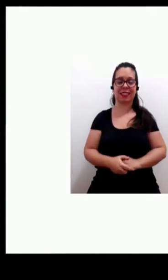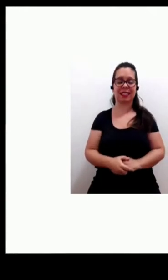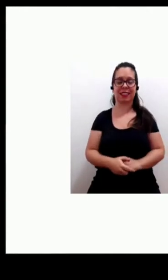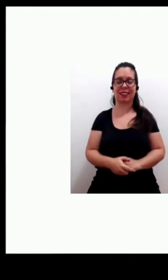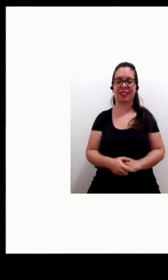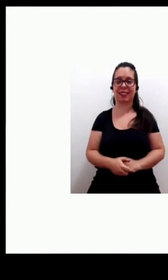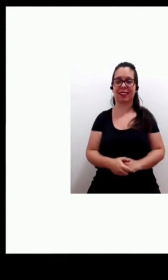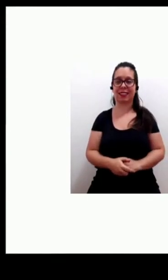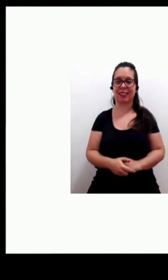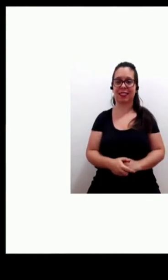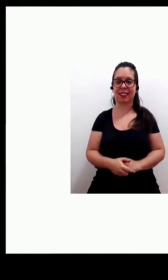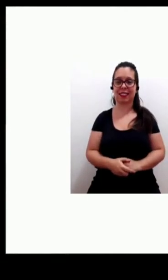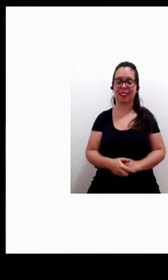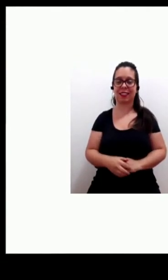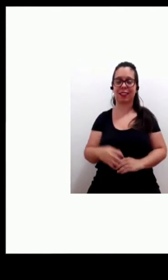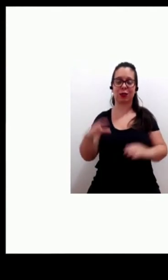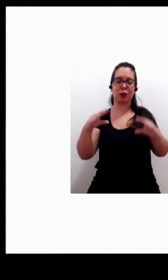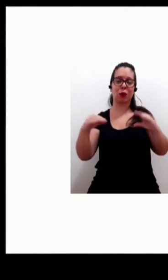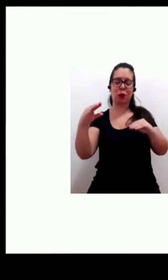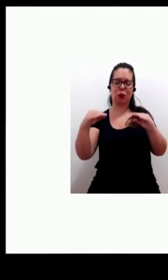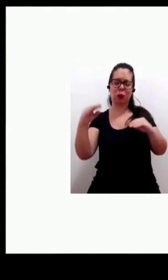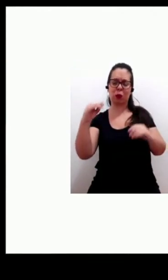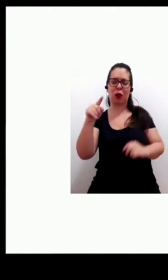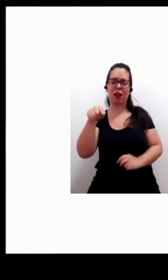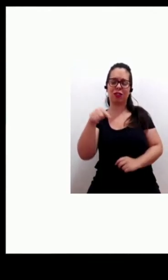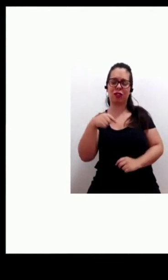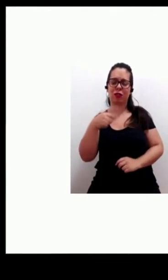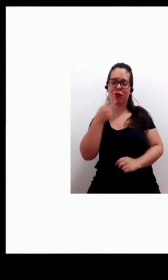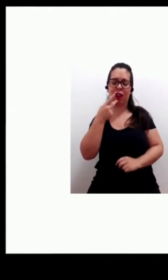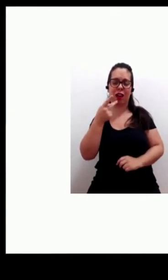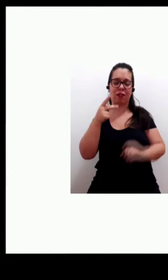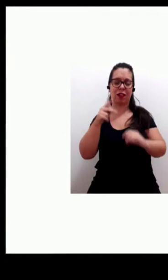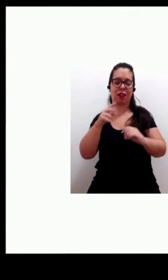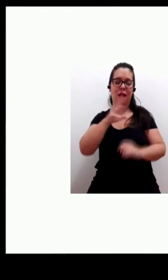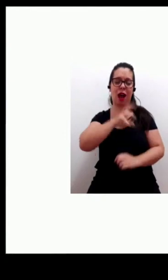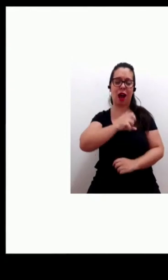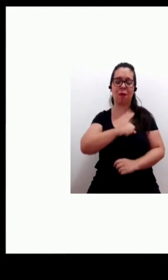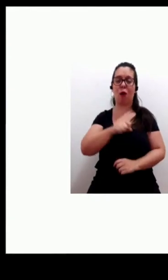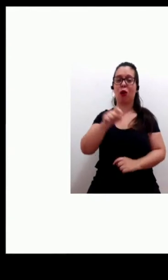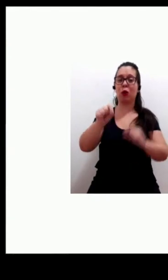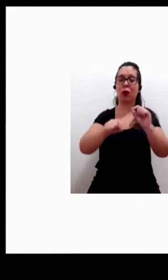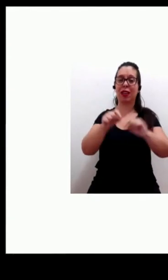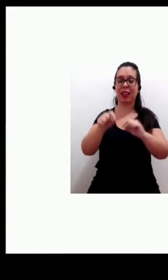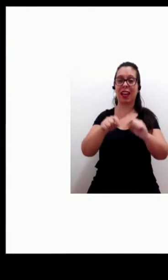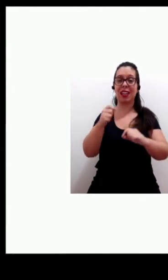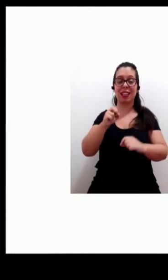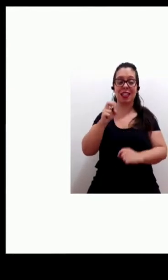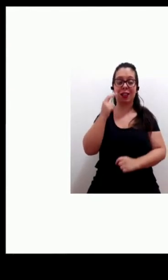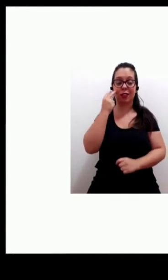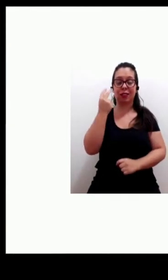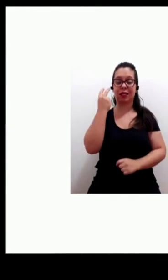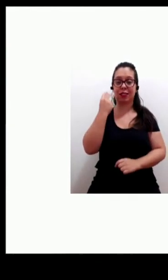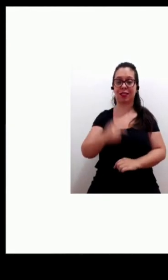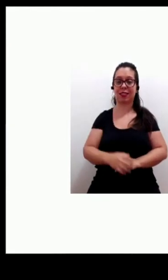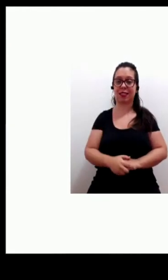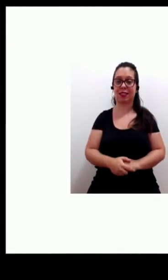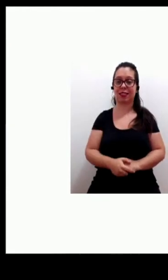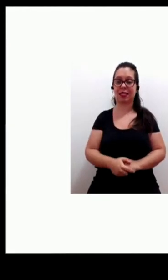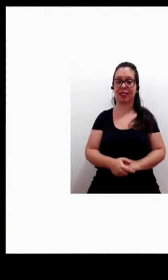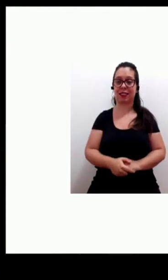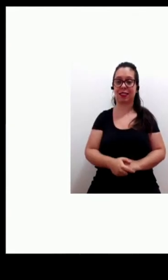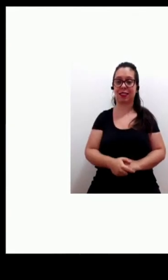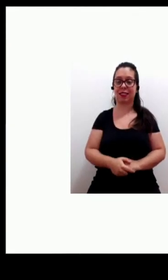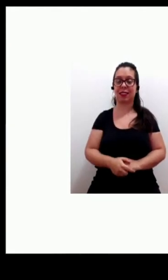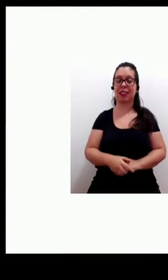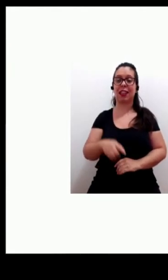were children was it was John running down your back and you couldn't get around to lick it. And you will find that here in